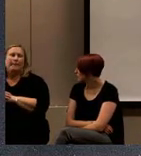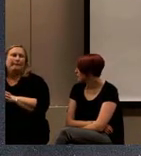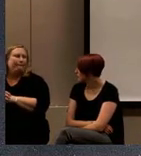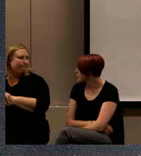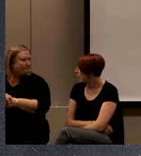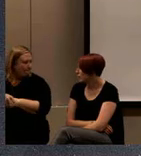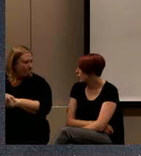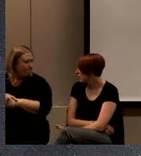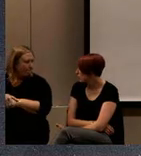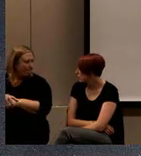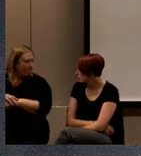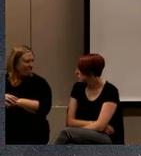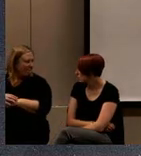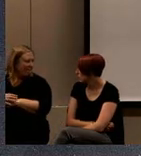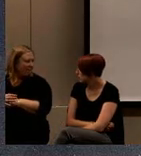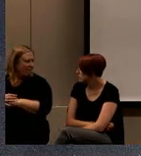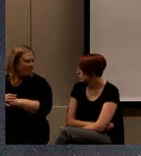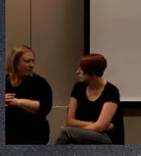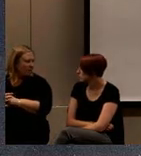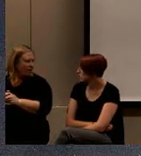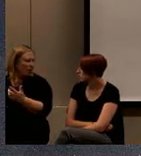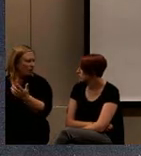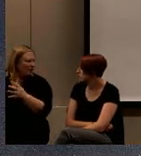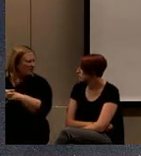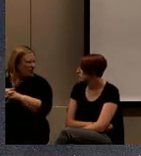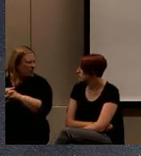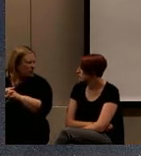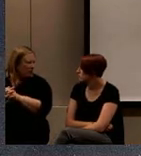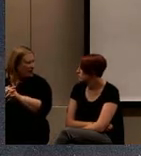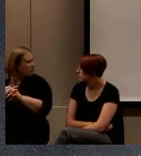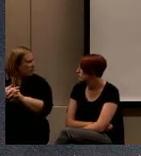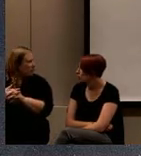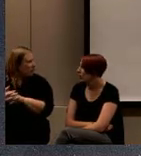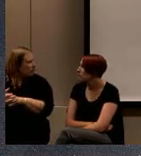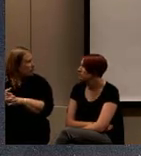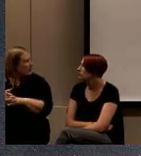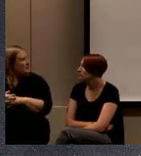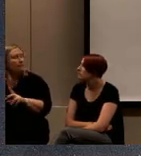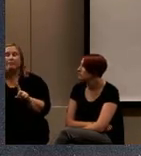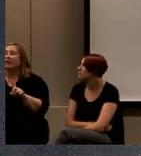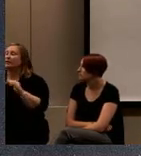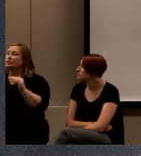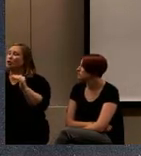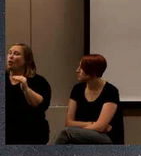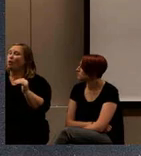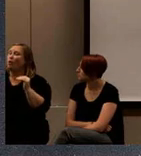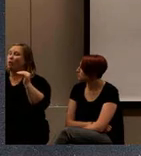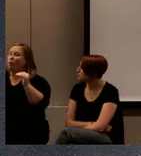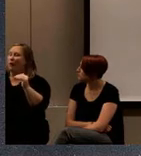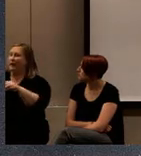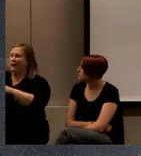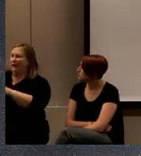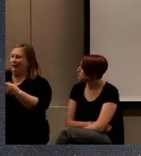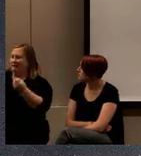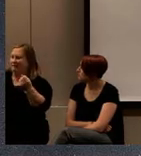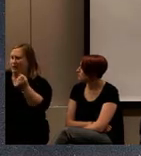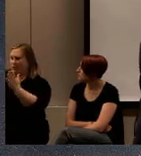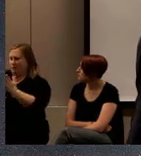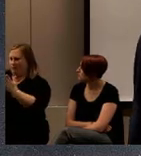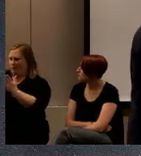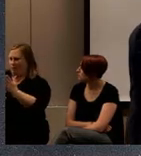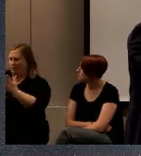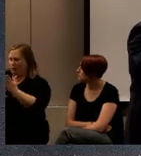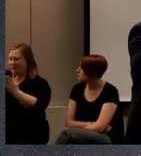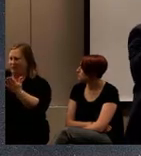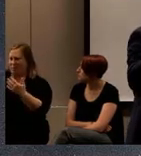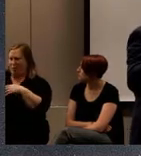So the first one that I'll talk about is looking at advanced in-vehicle technology for drivers. And this is kind of an overlap